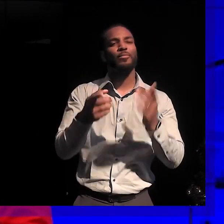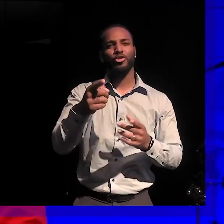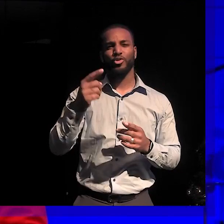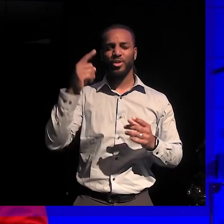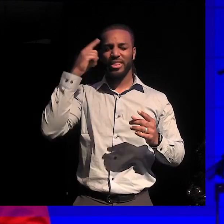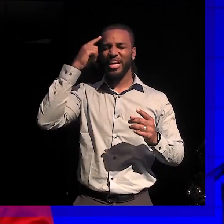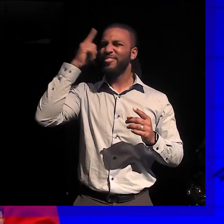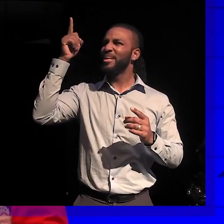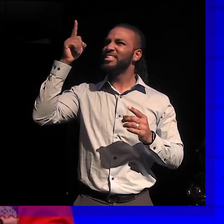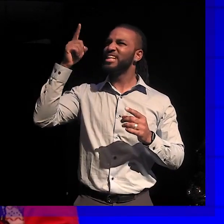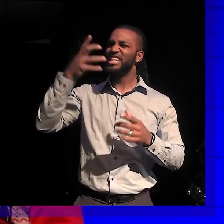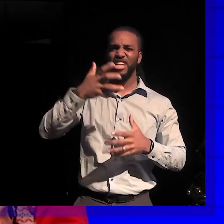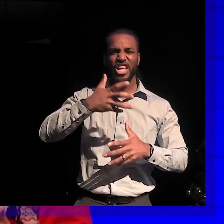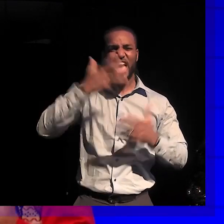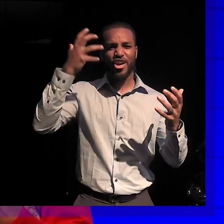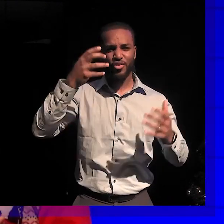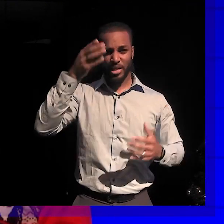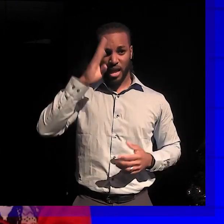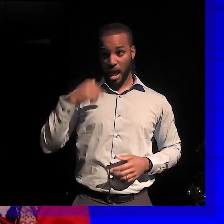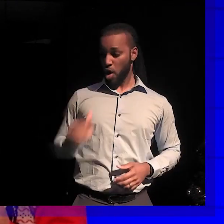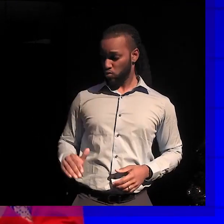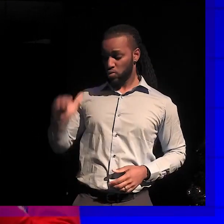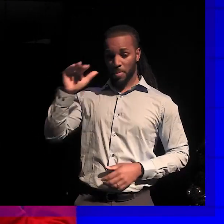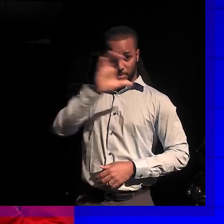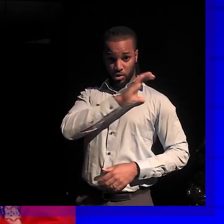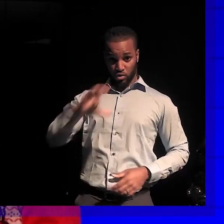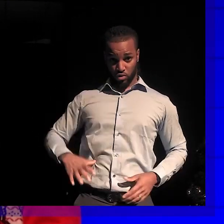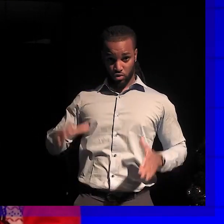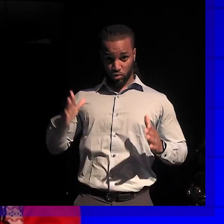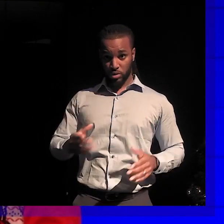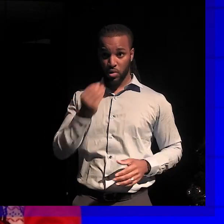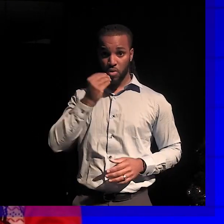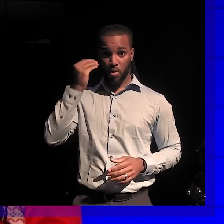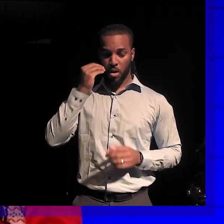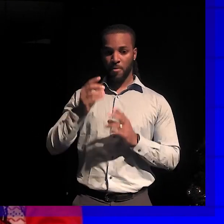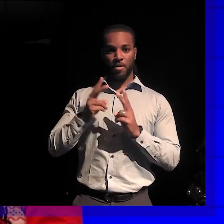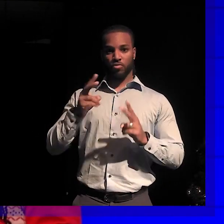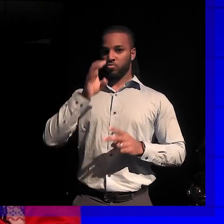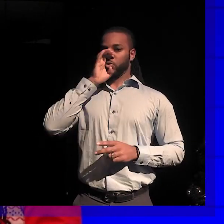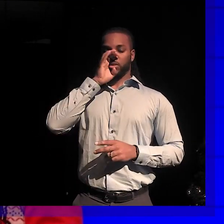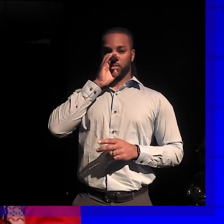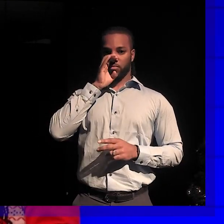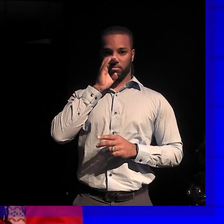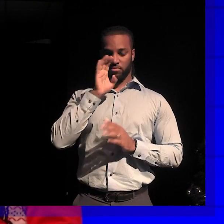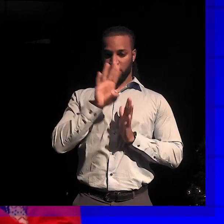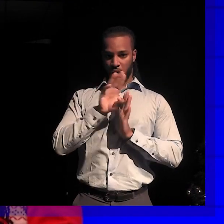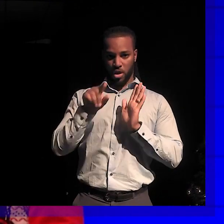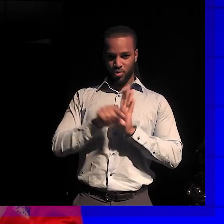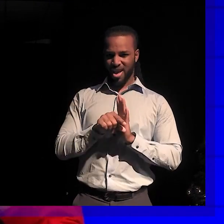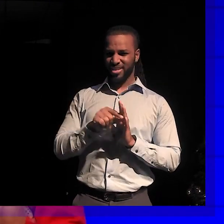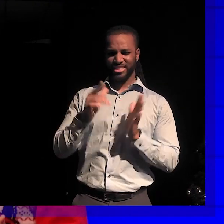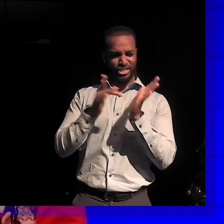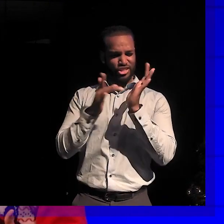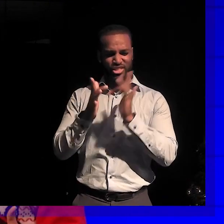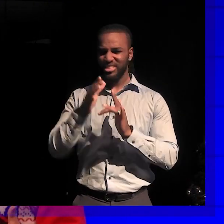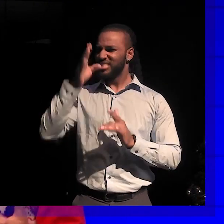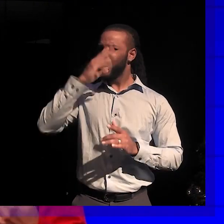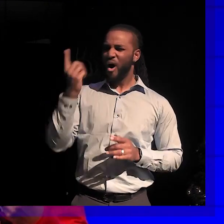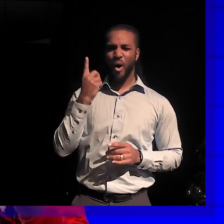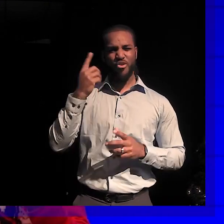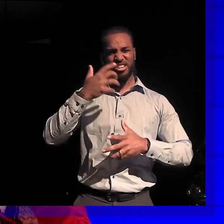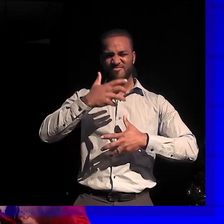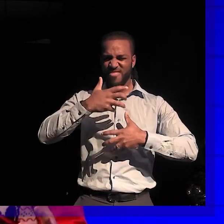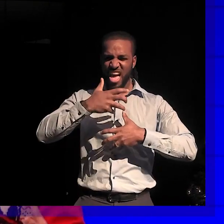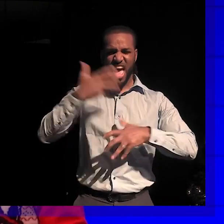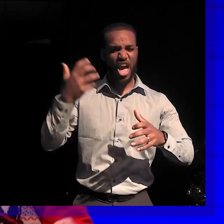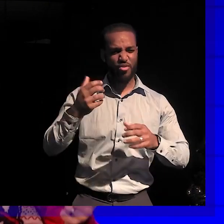him as an angry guy. I grew up in a Christian home, but a very religious background. And Jesus and God were always angry, like he's